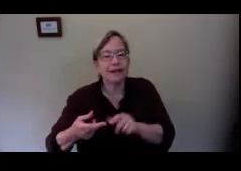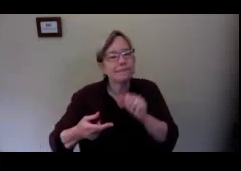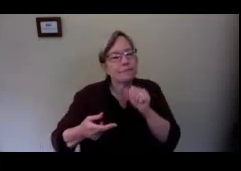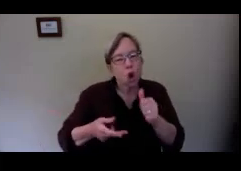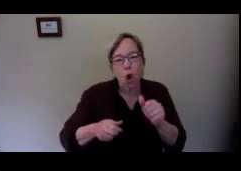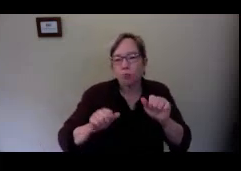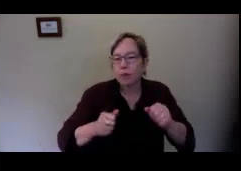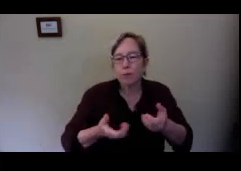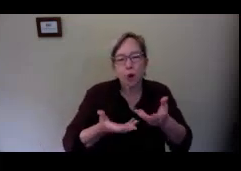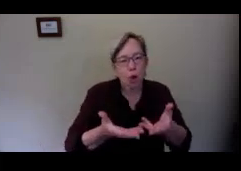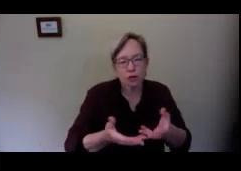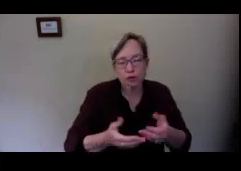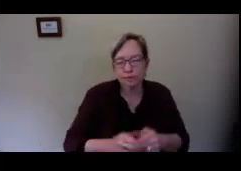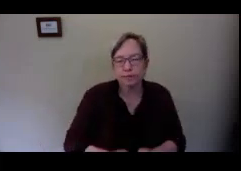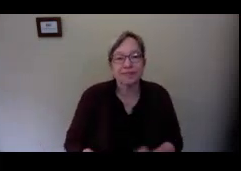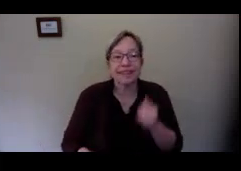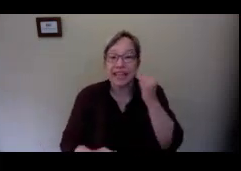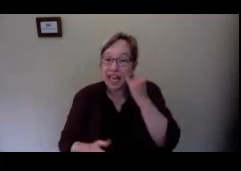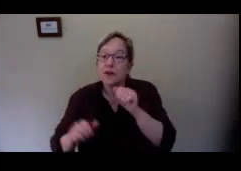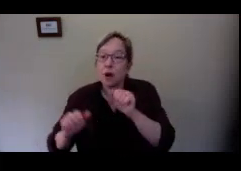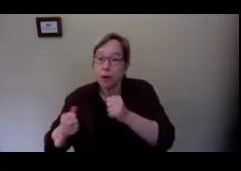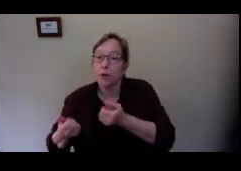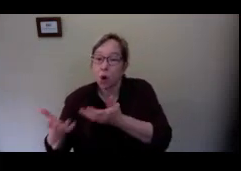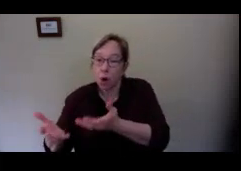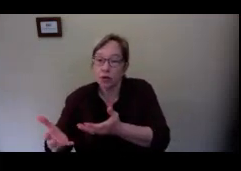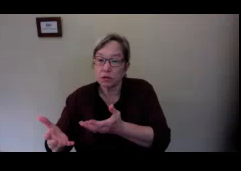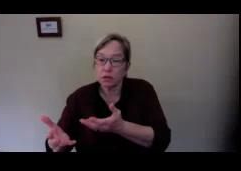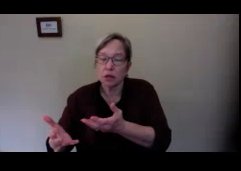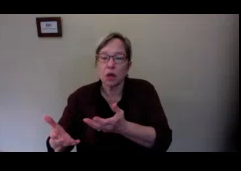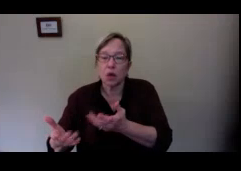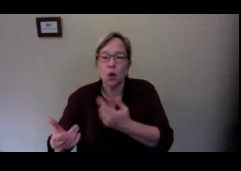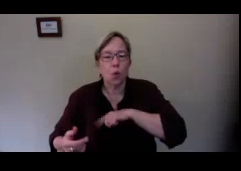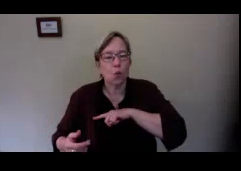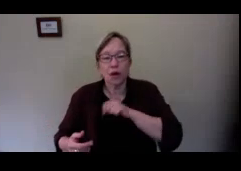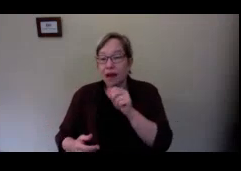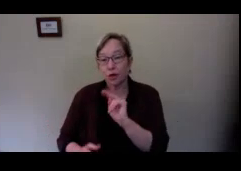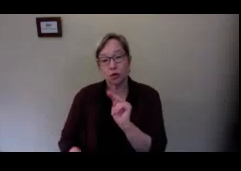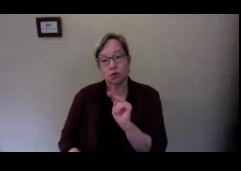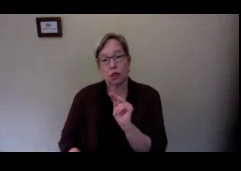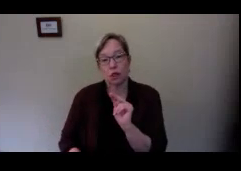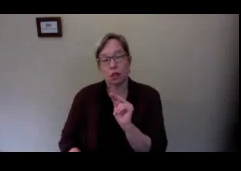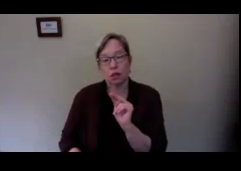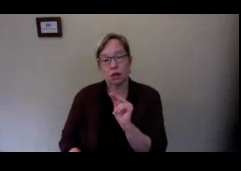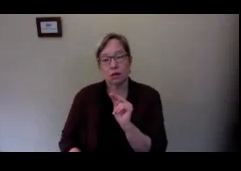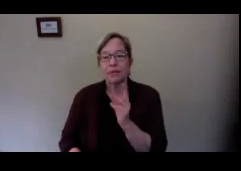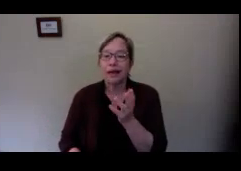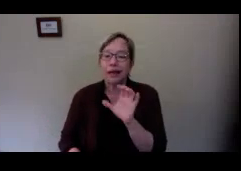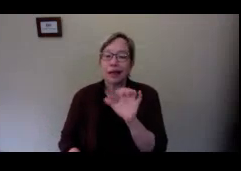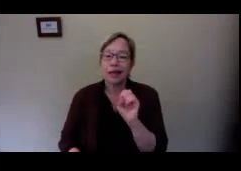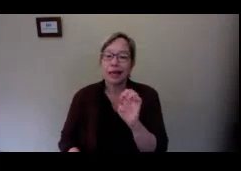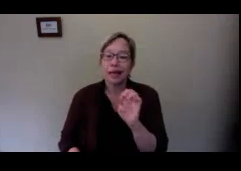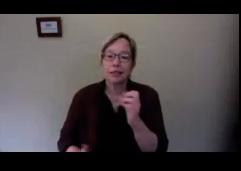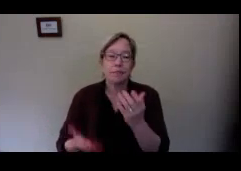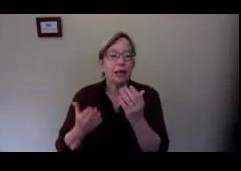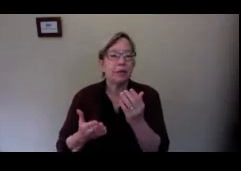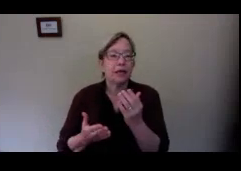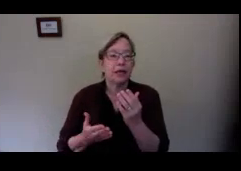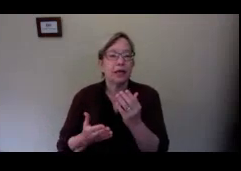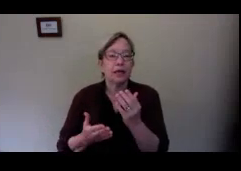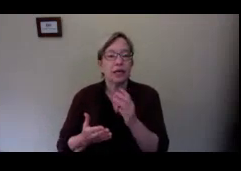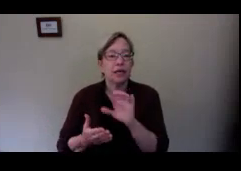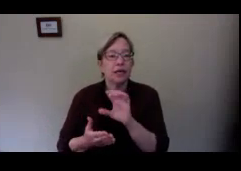cause. So if probable cause is found, we are no longer neutral. Okay, so the case may be conciliated, advanced to